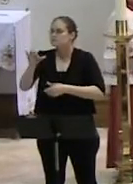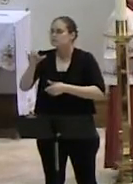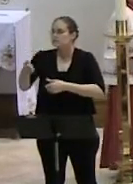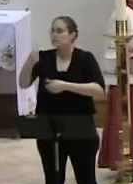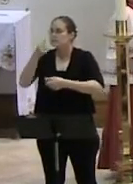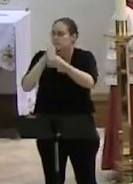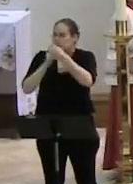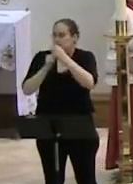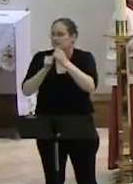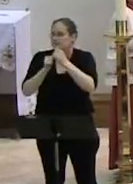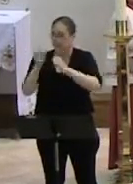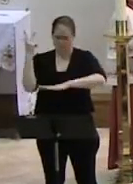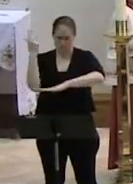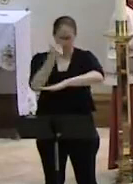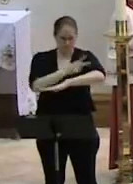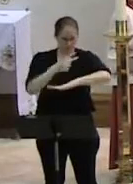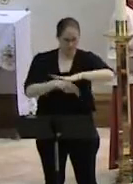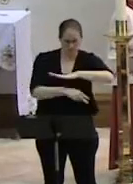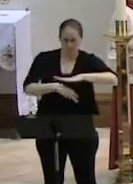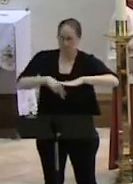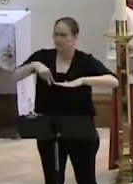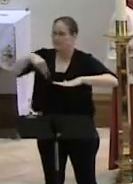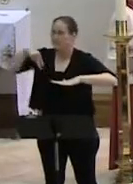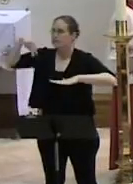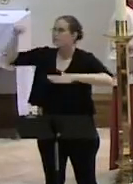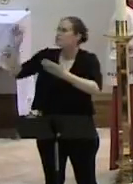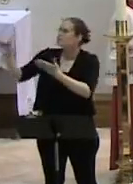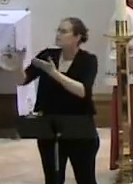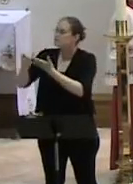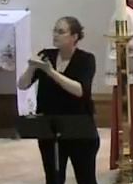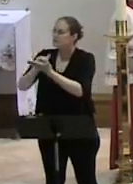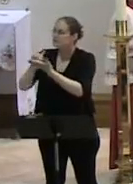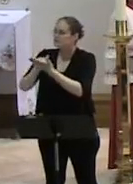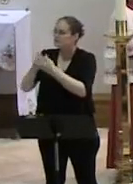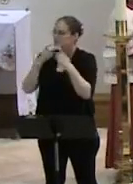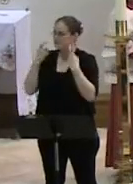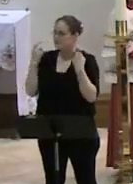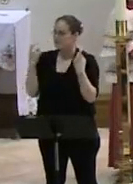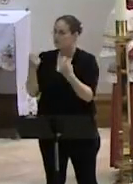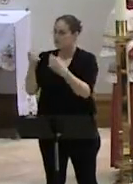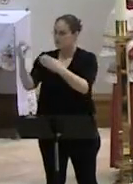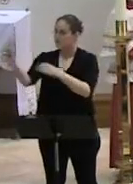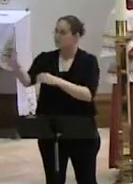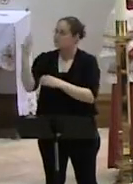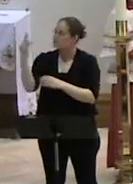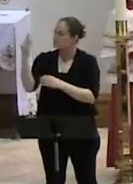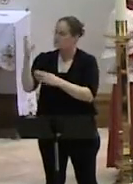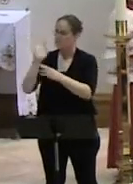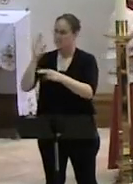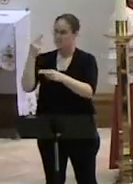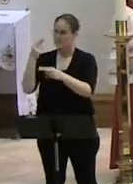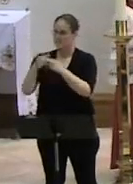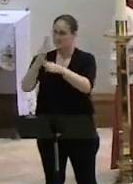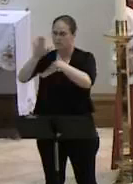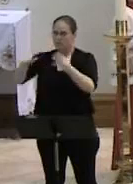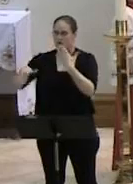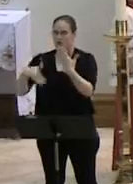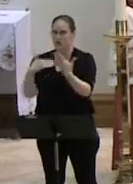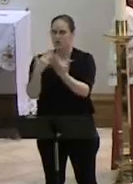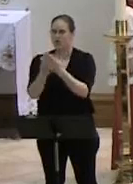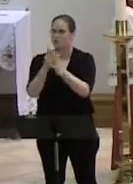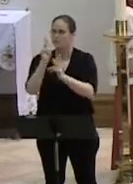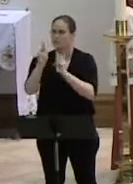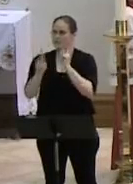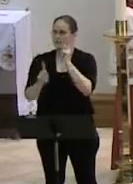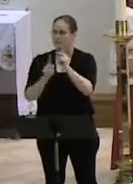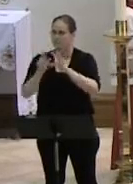day, and that repentance for the forgiveness of sins would be preached in his name to all the nations, beginning